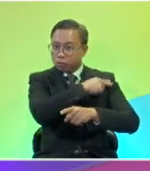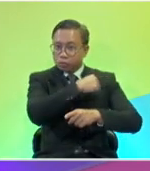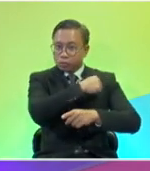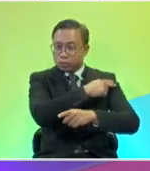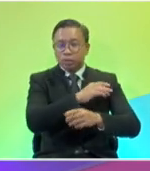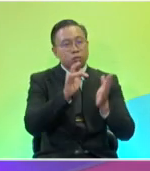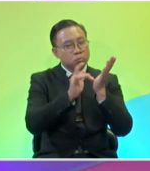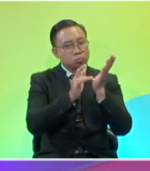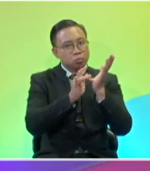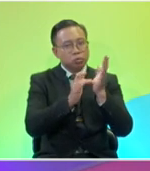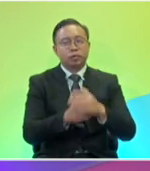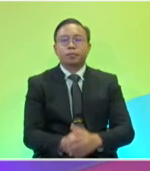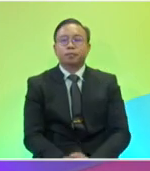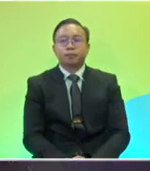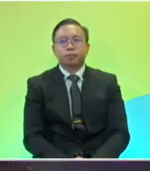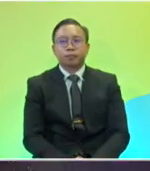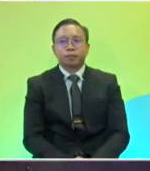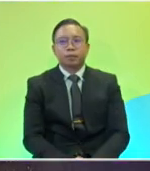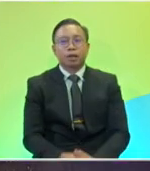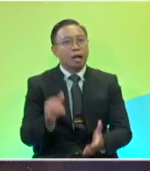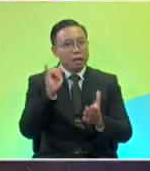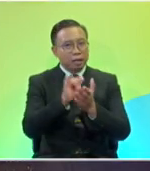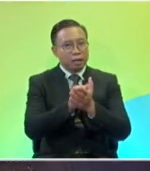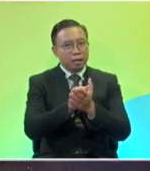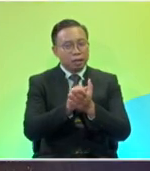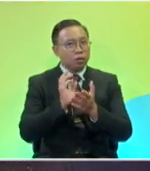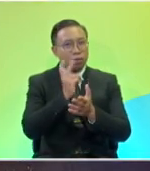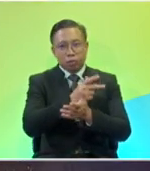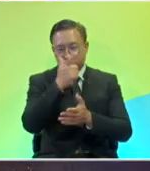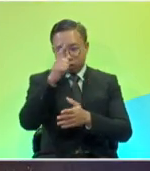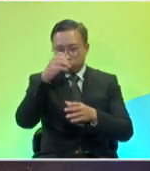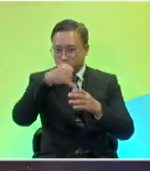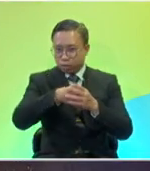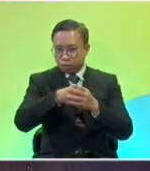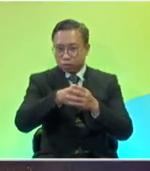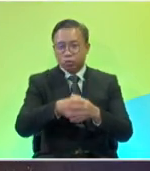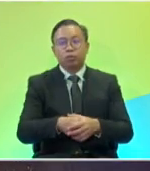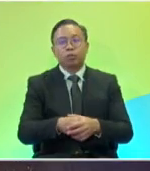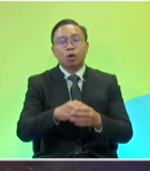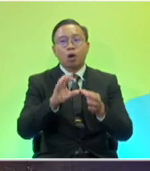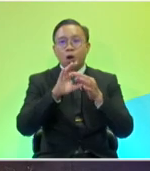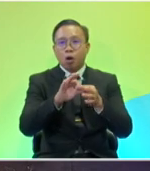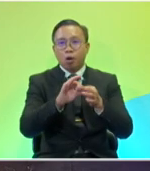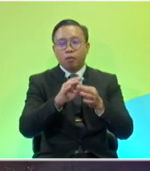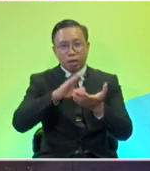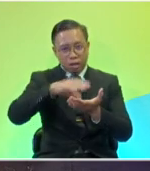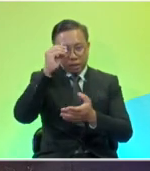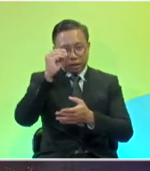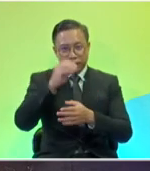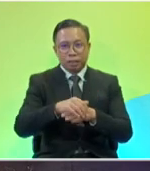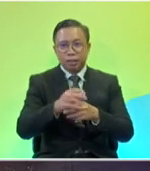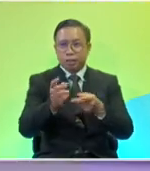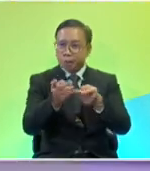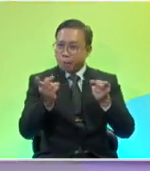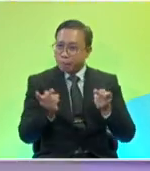hospital. Yeah. All right. So with that, we just looked into a glimpse of what we are going to be learning today, the